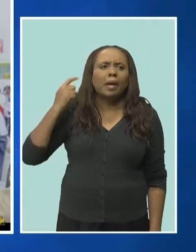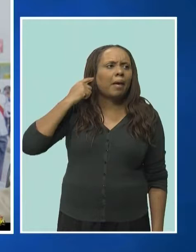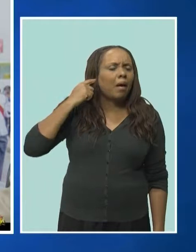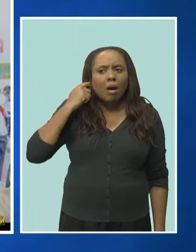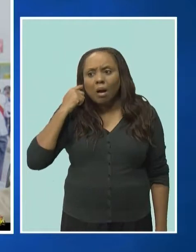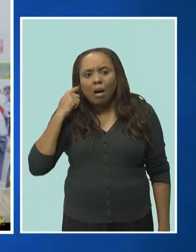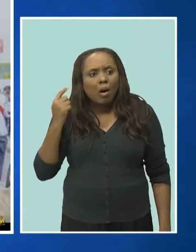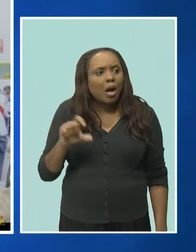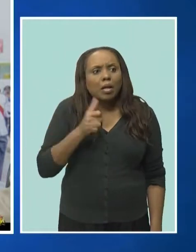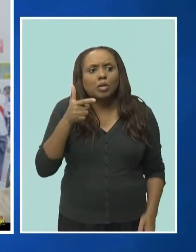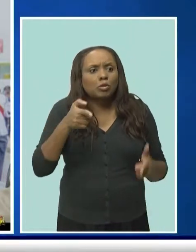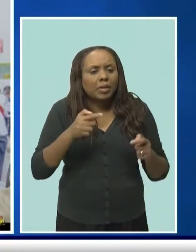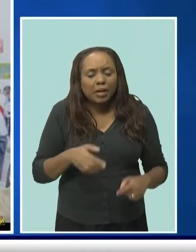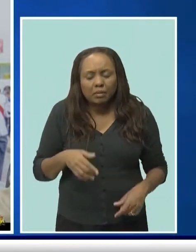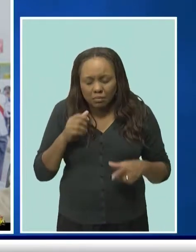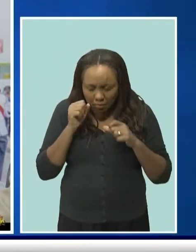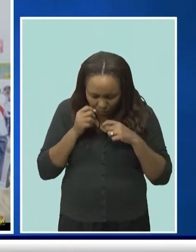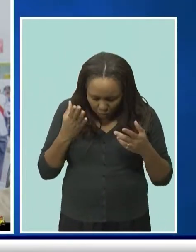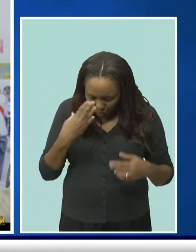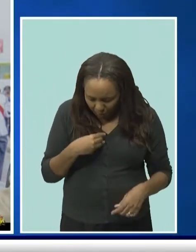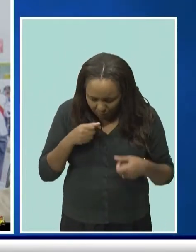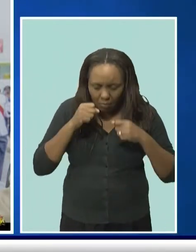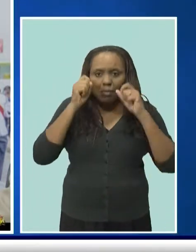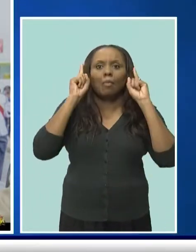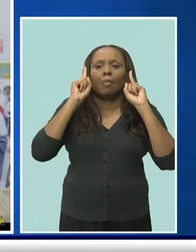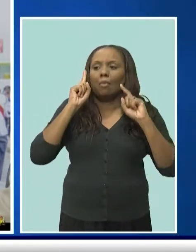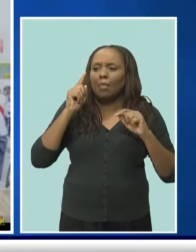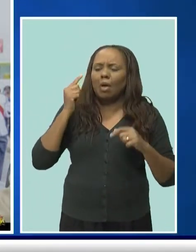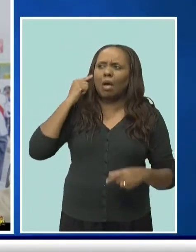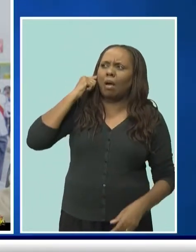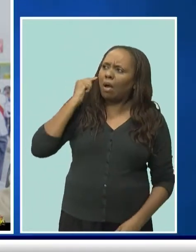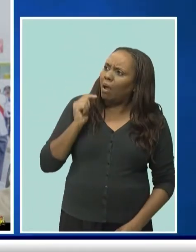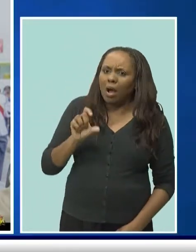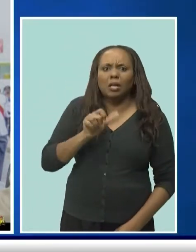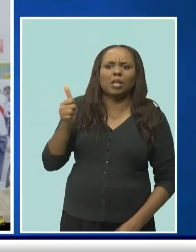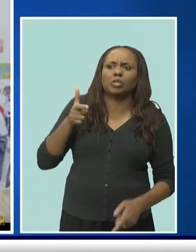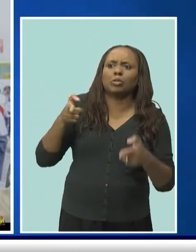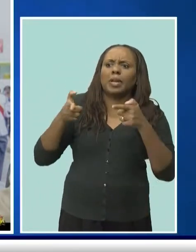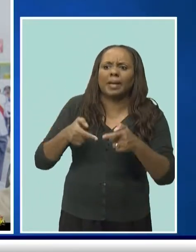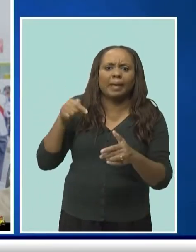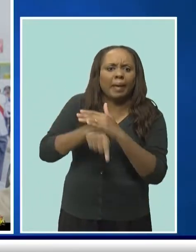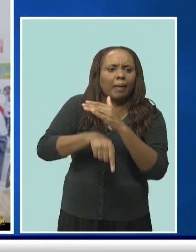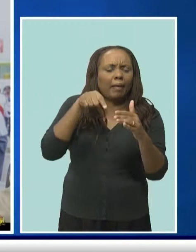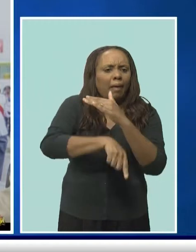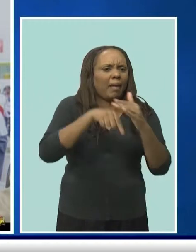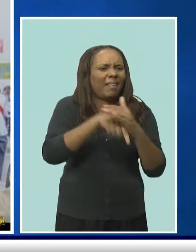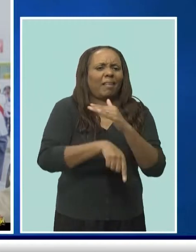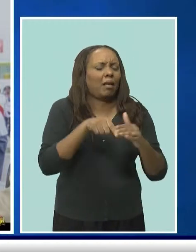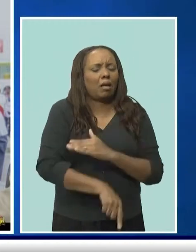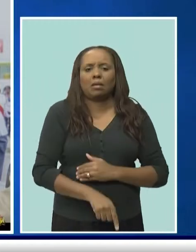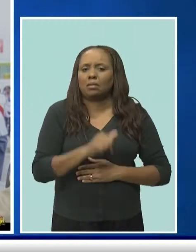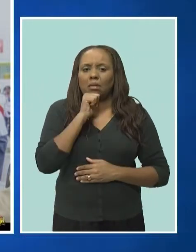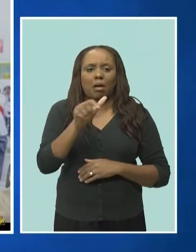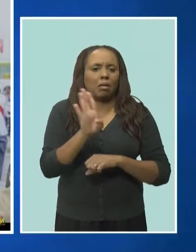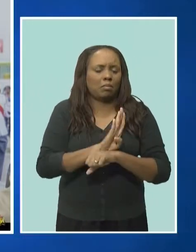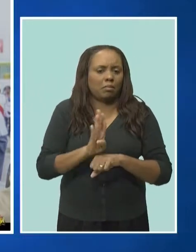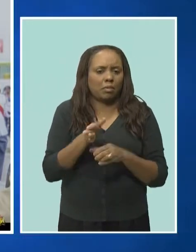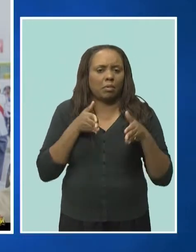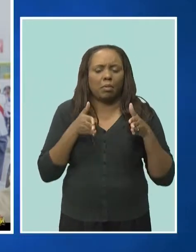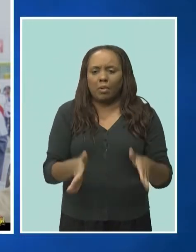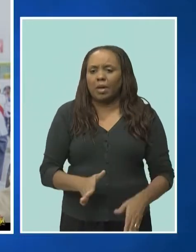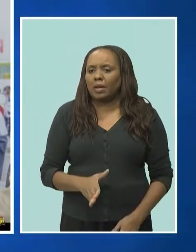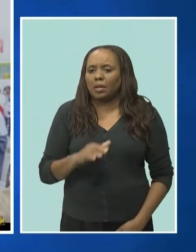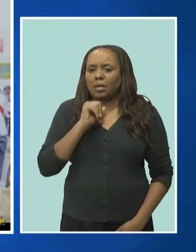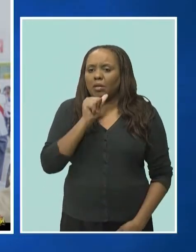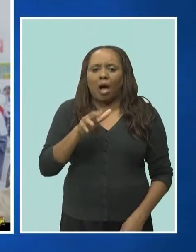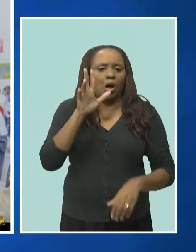another shooting, or read in a newspaper that there was another shooting in a community. That is not what we are about. That is not what we are accustomed